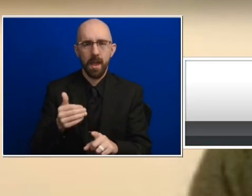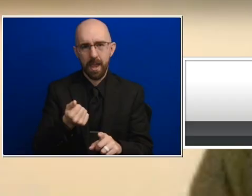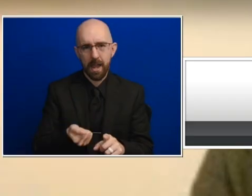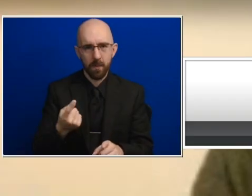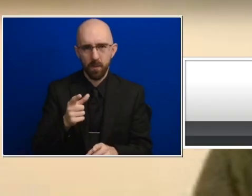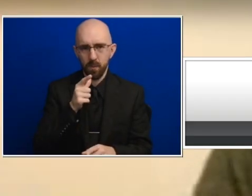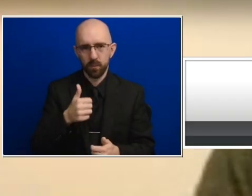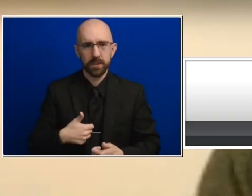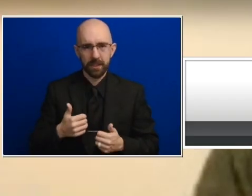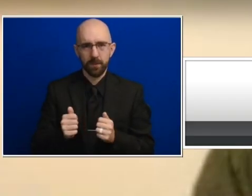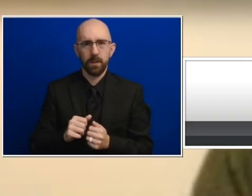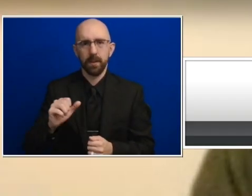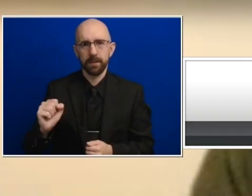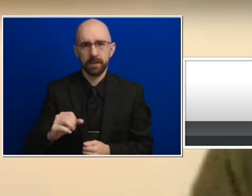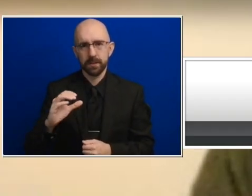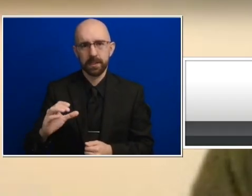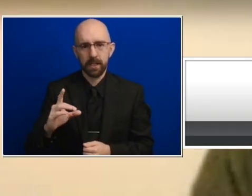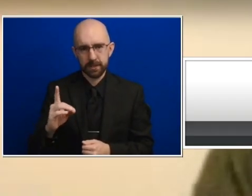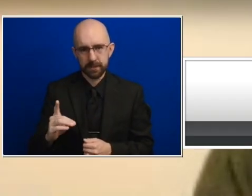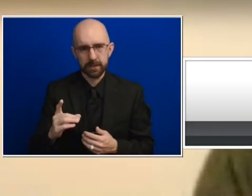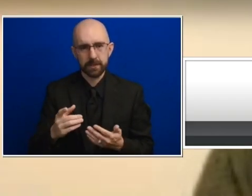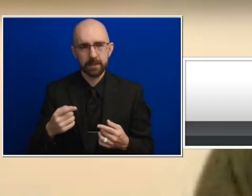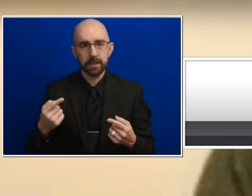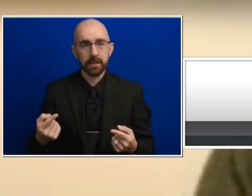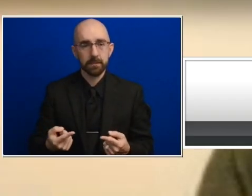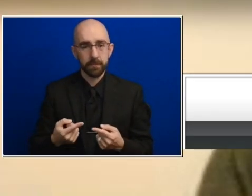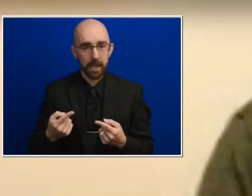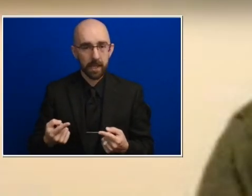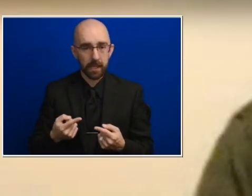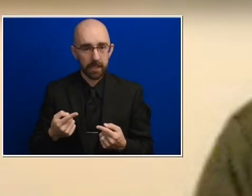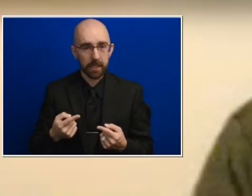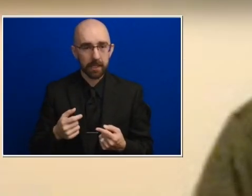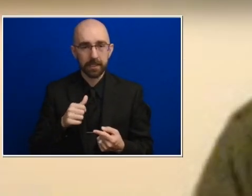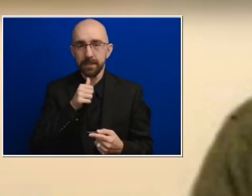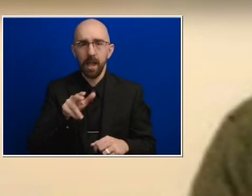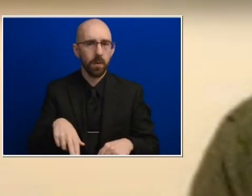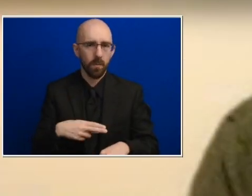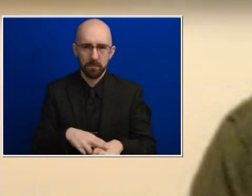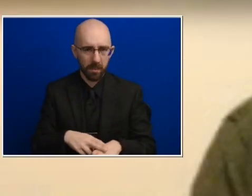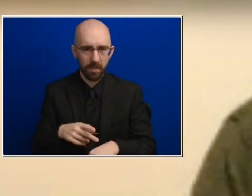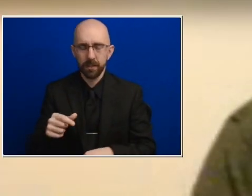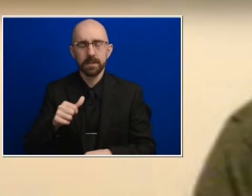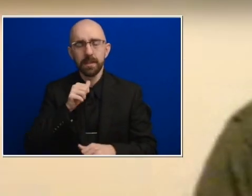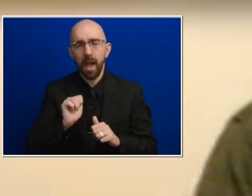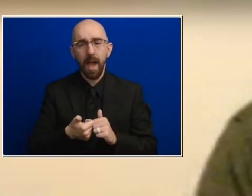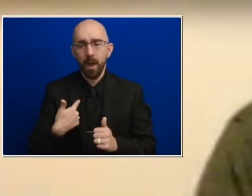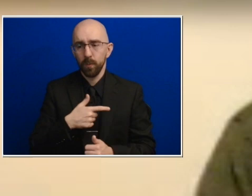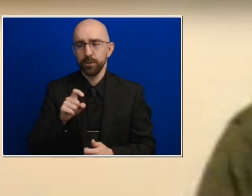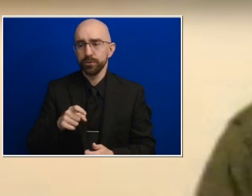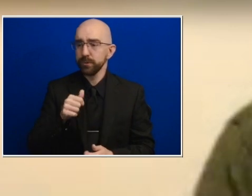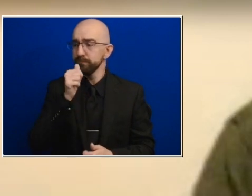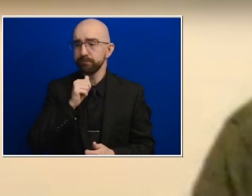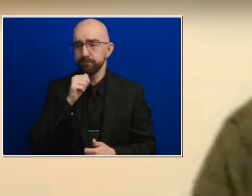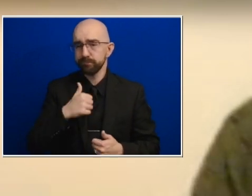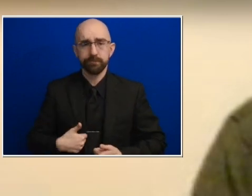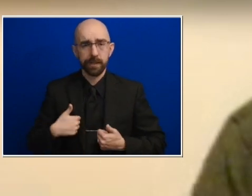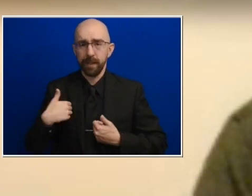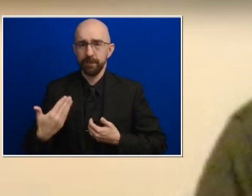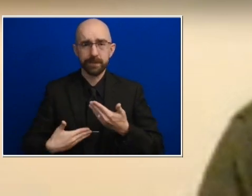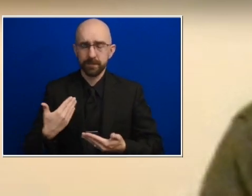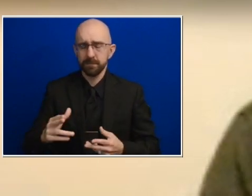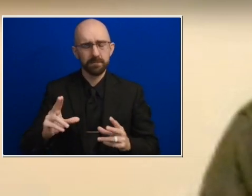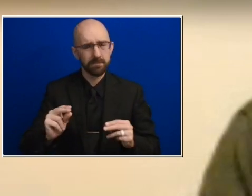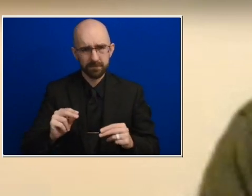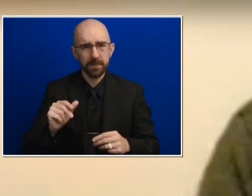living with sickle cell disease, pain is not normal. It is not how we should be living. So if there are opportunities for